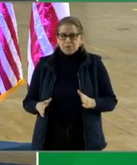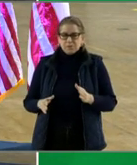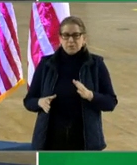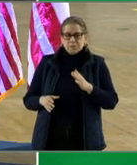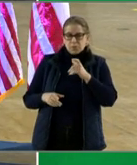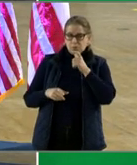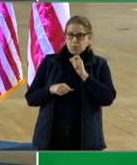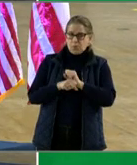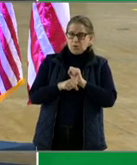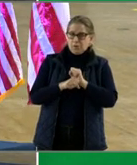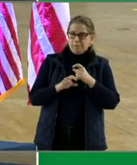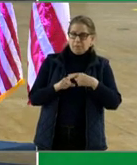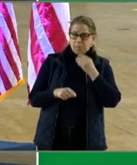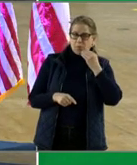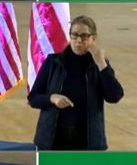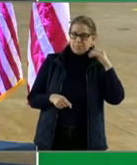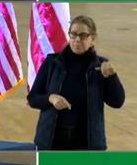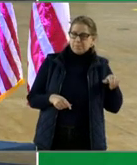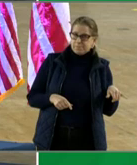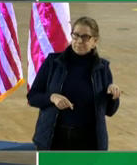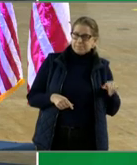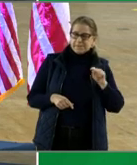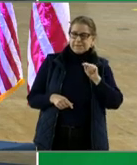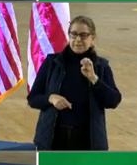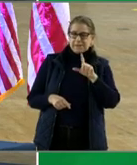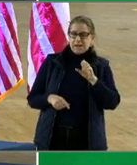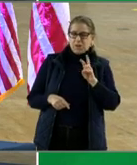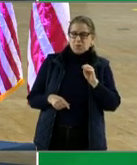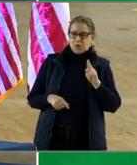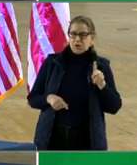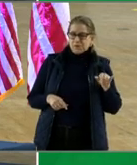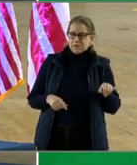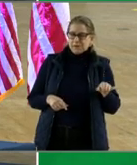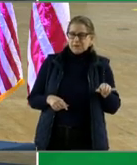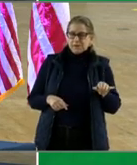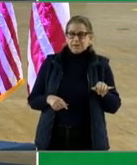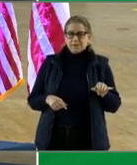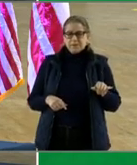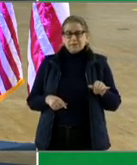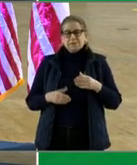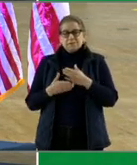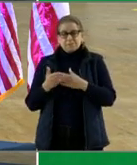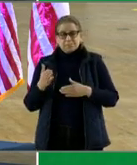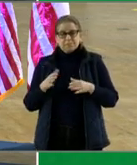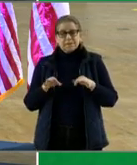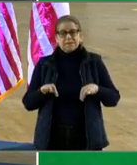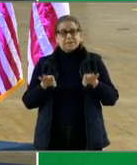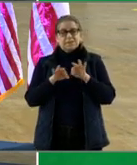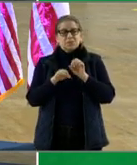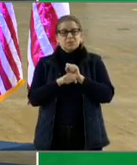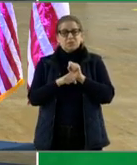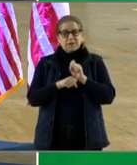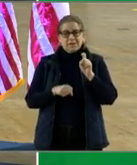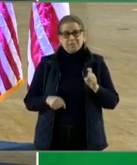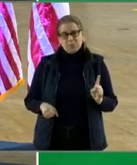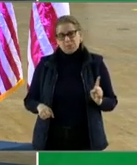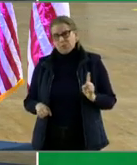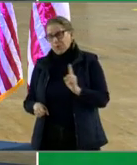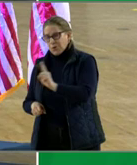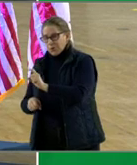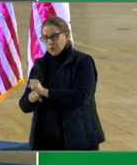some cases, but in other cases, their essential work involves them going to a workplace. So I want to thank them